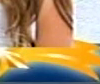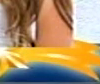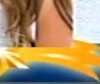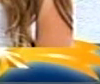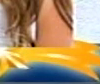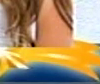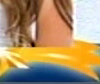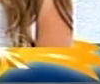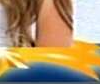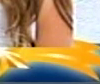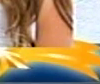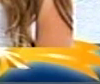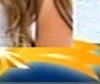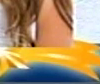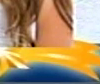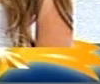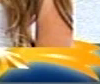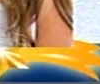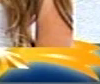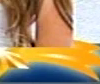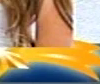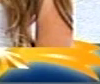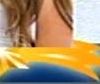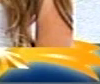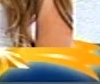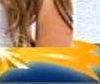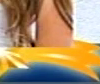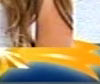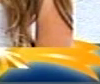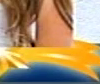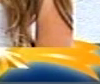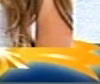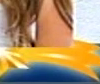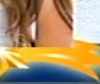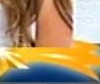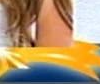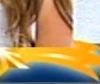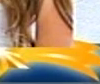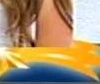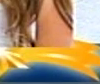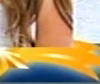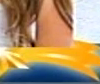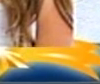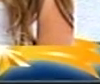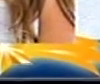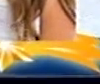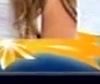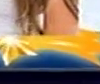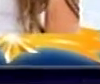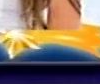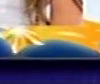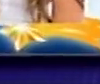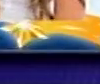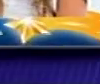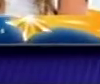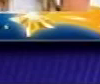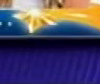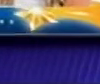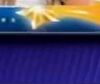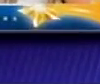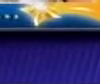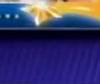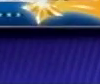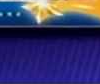What they say they should not do is what they will do. So children, if you don't repent very quickly,